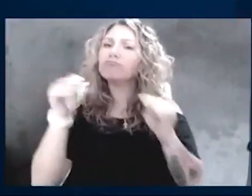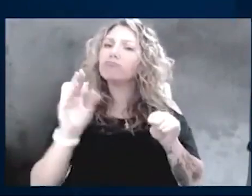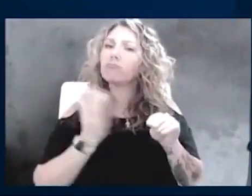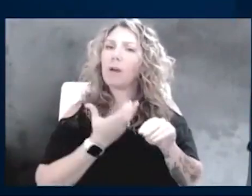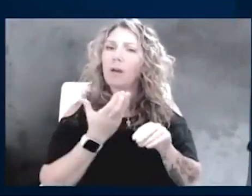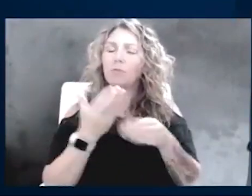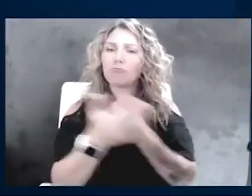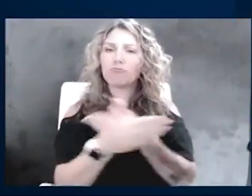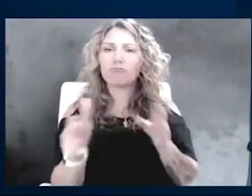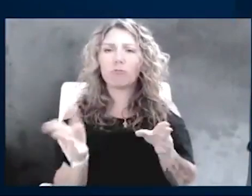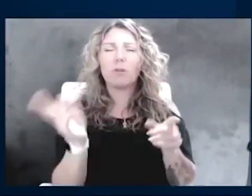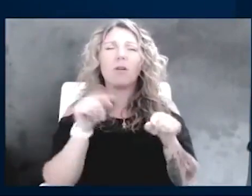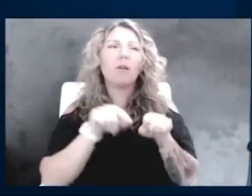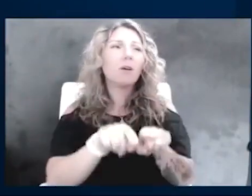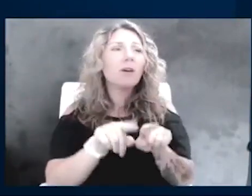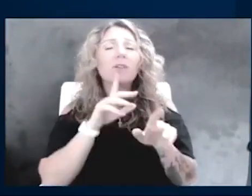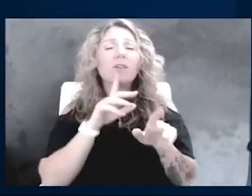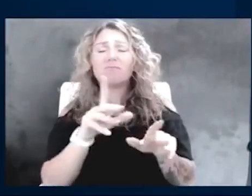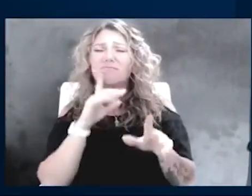miserable.